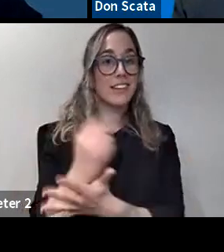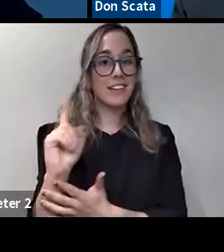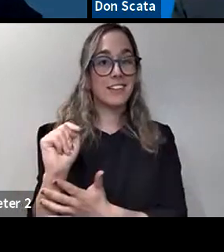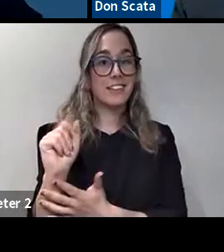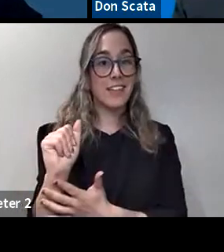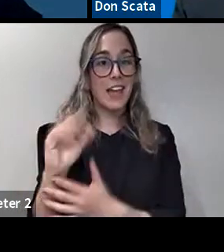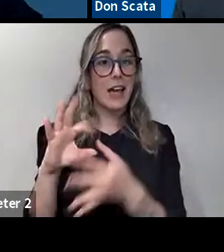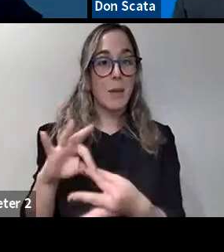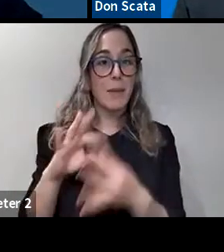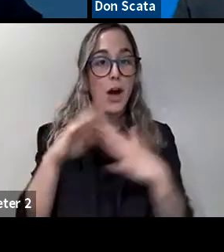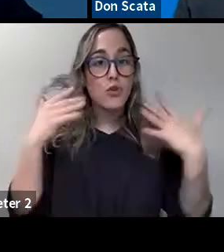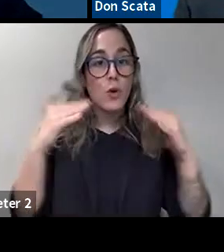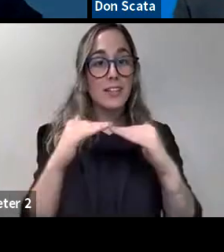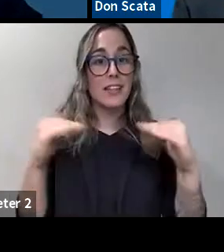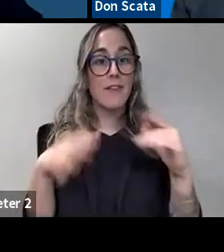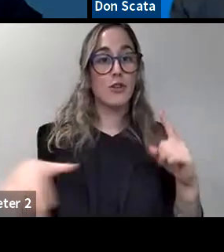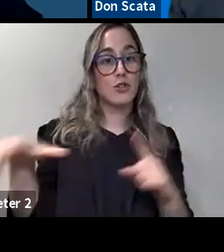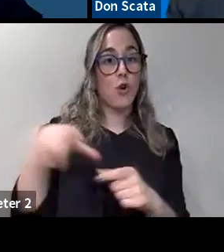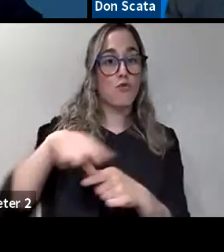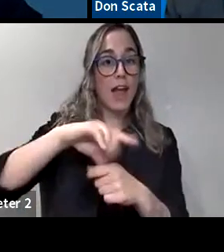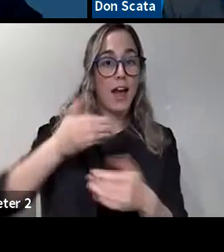noise levels around airports?